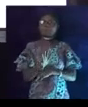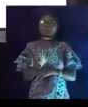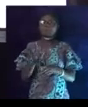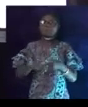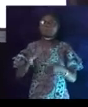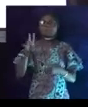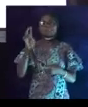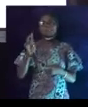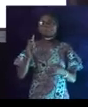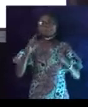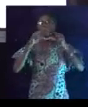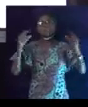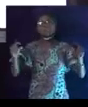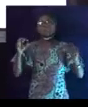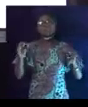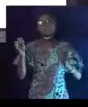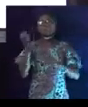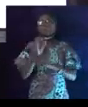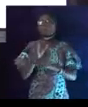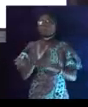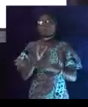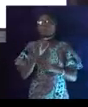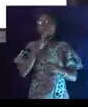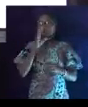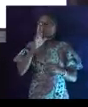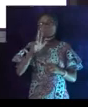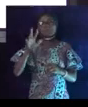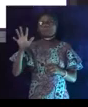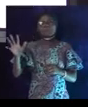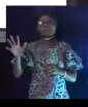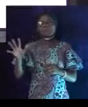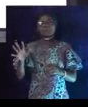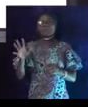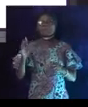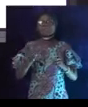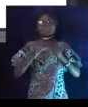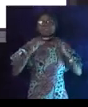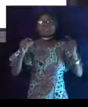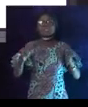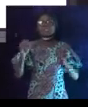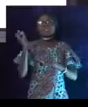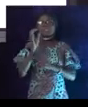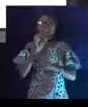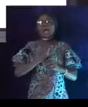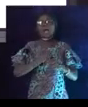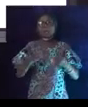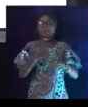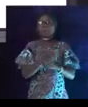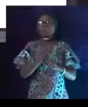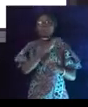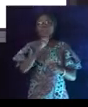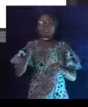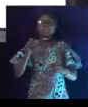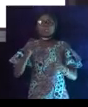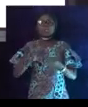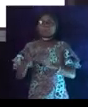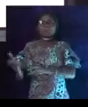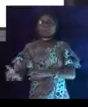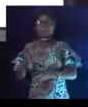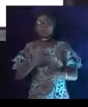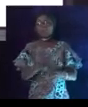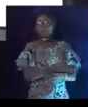divide. Now I see that 9 can go in 63 7 times, because 9 times 7 is 63. Now, having resolved that,